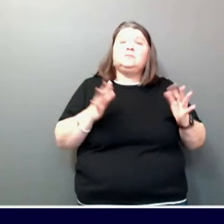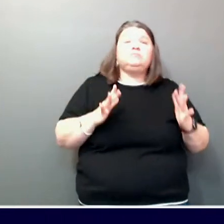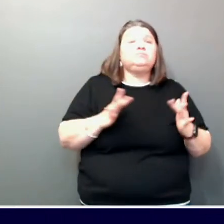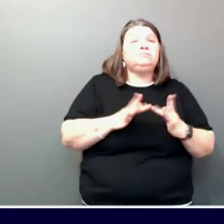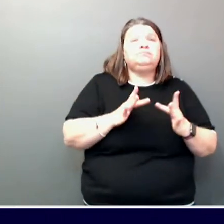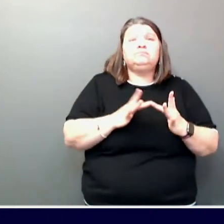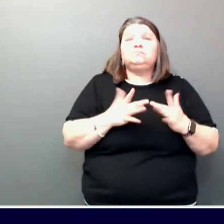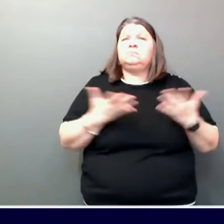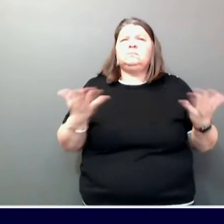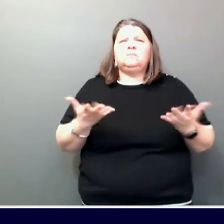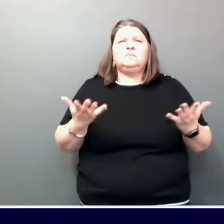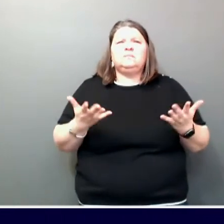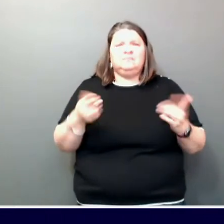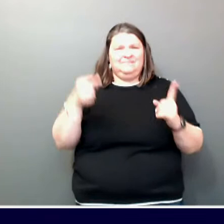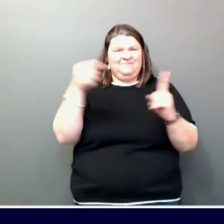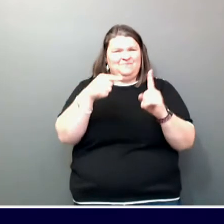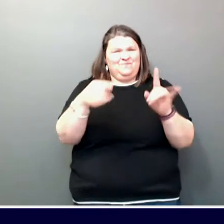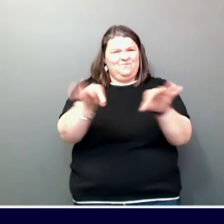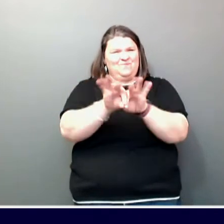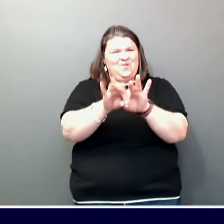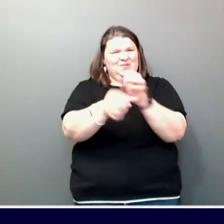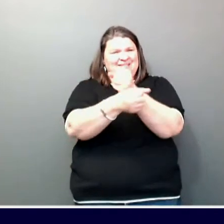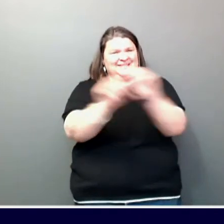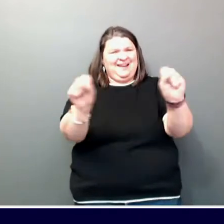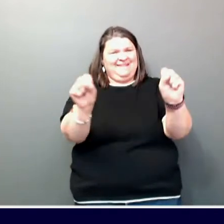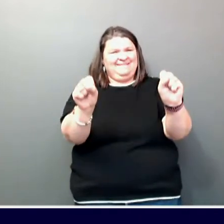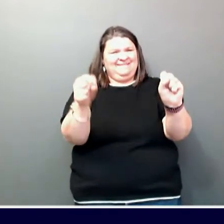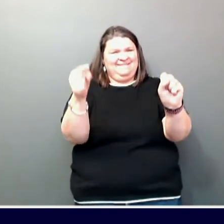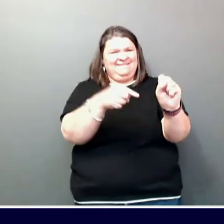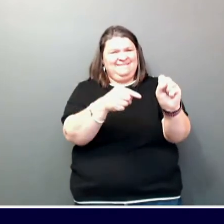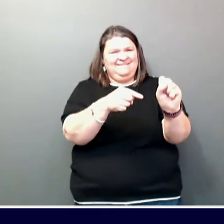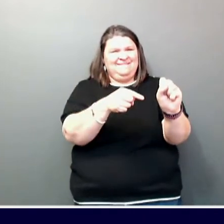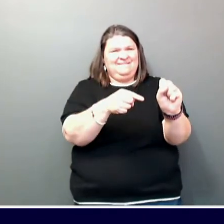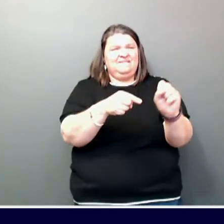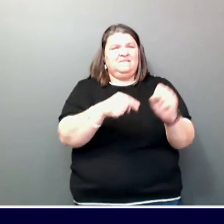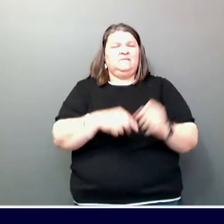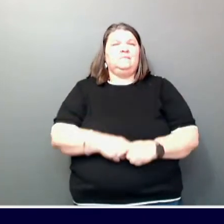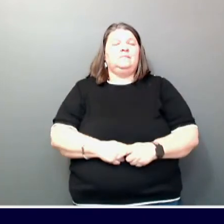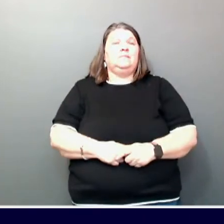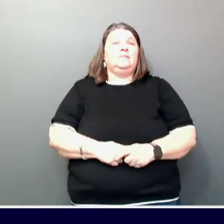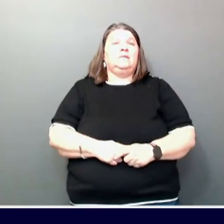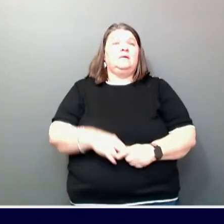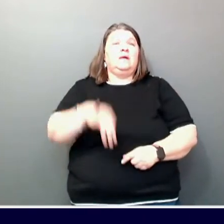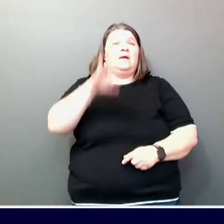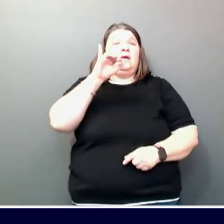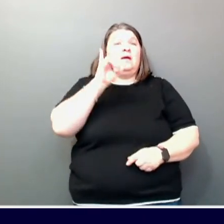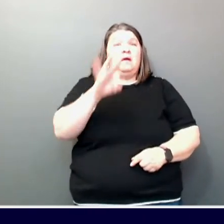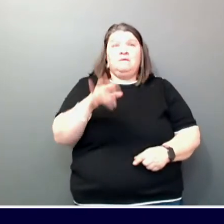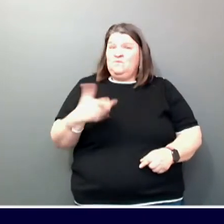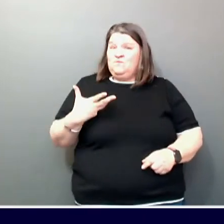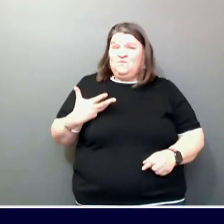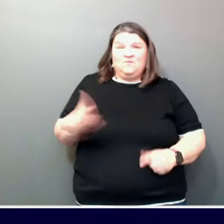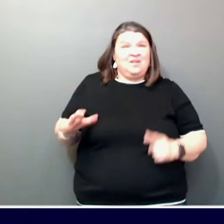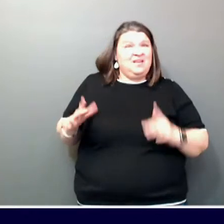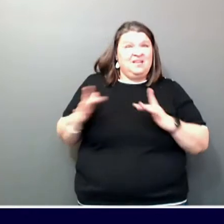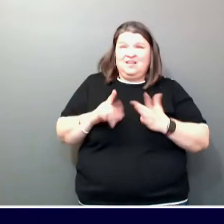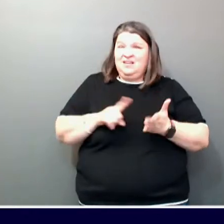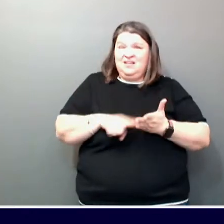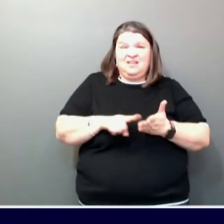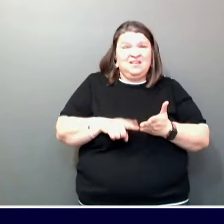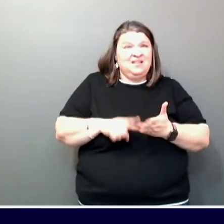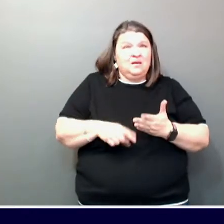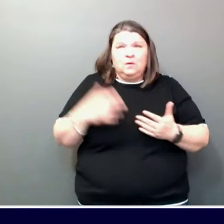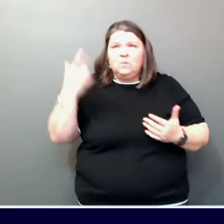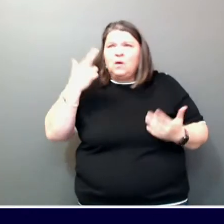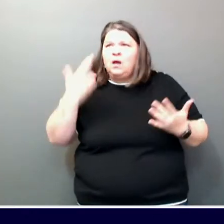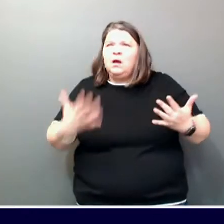contact tracing, we want you to have at least some other safety mechanism in place. If you're going to get rid of the safety net that is